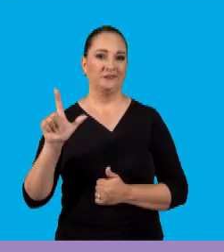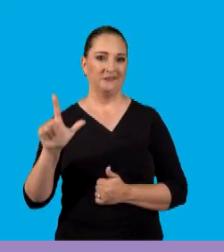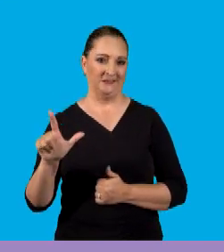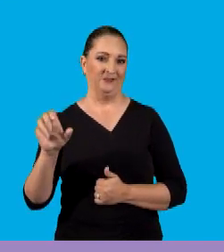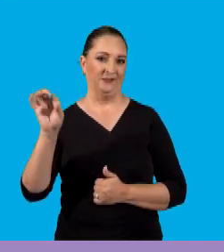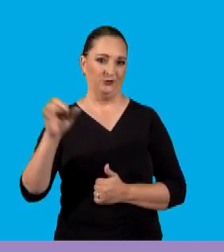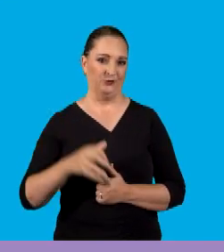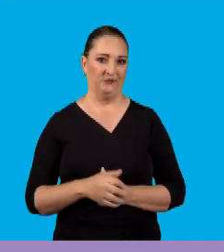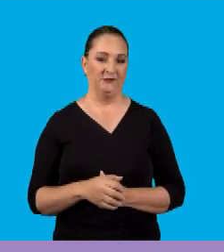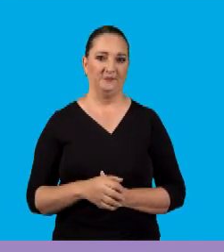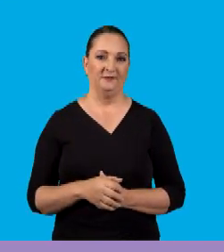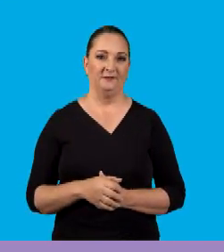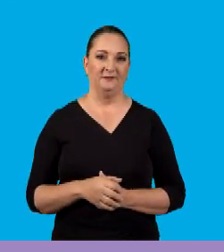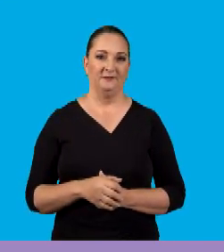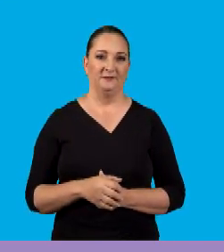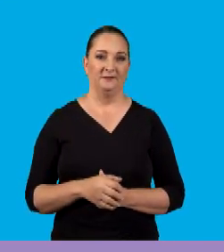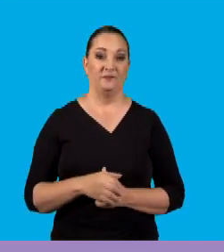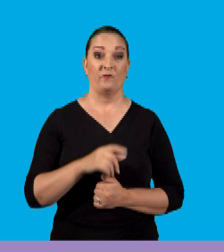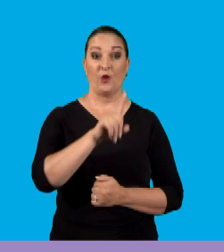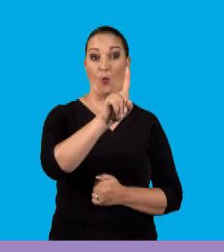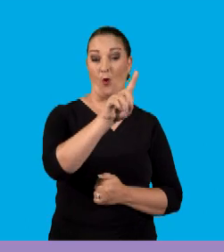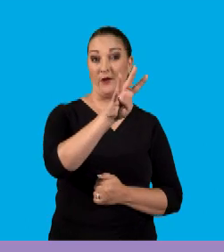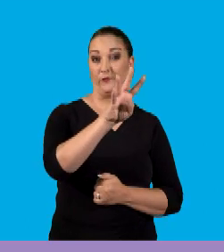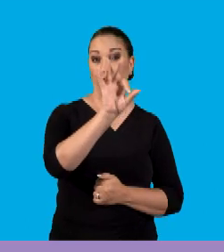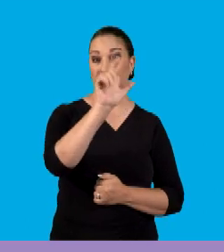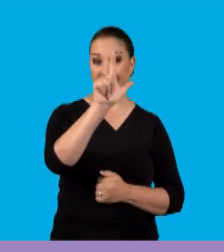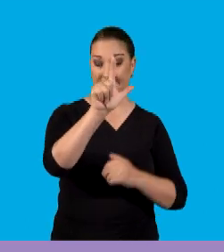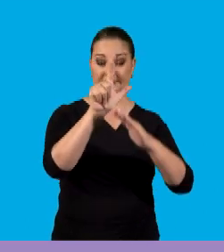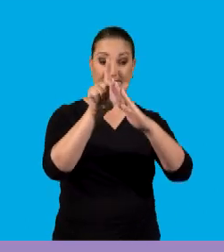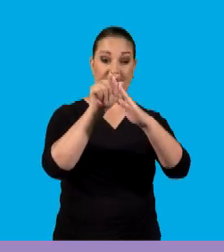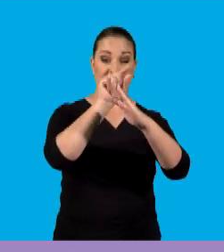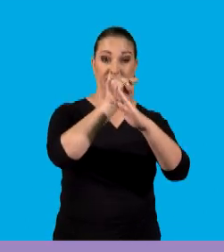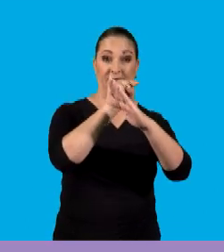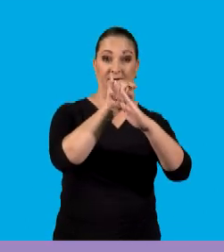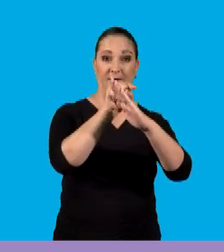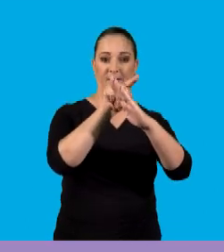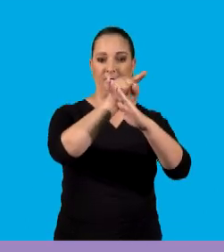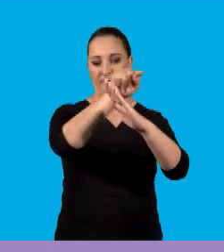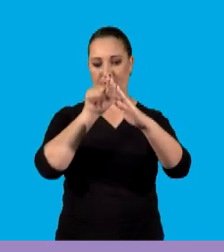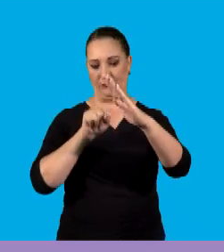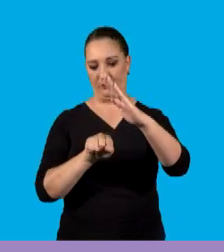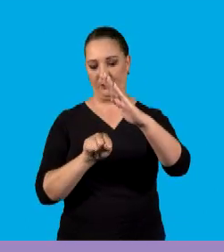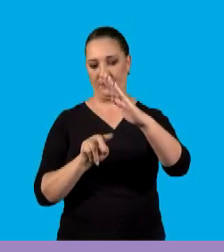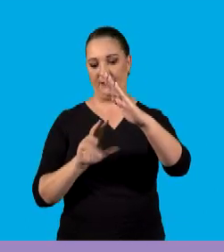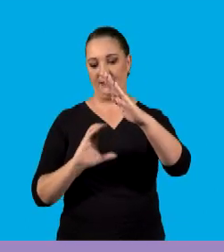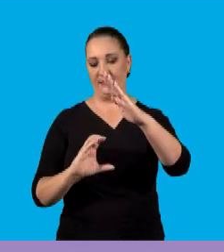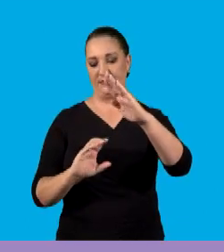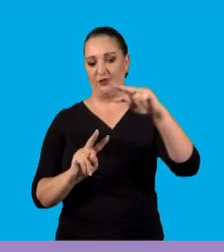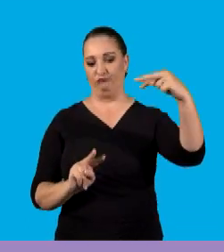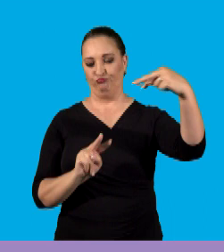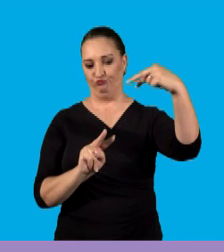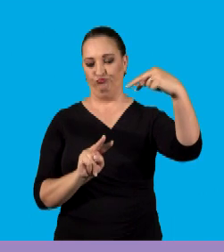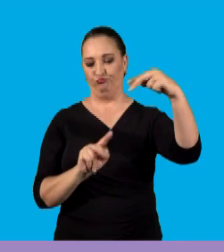to 147 degrees. And if angle A is 147 degrees and it's vertically opposite to angle